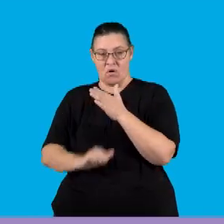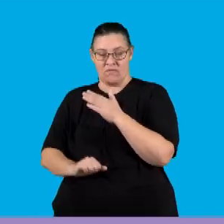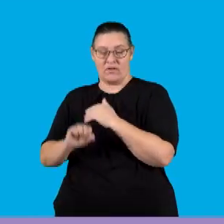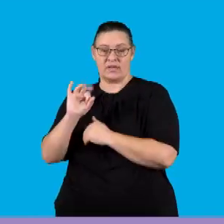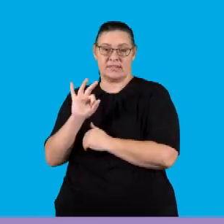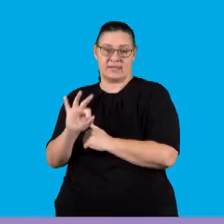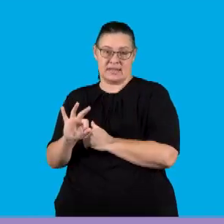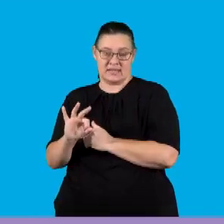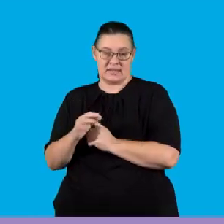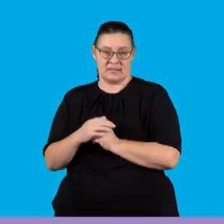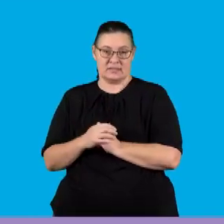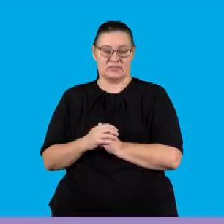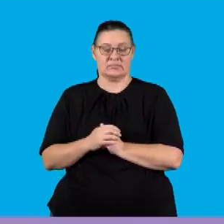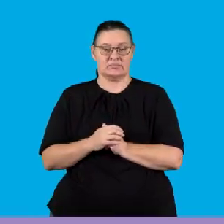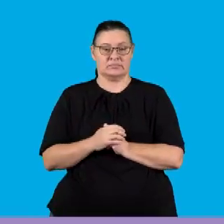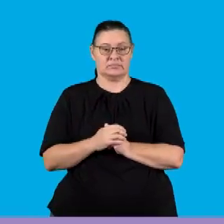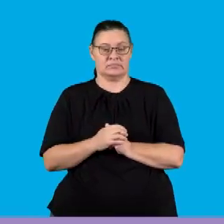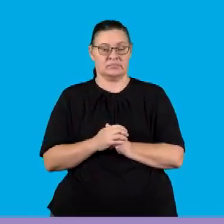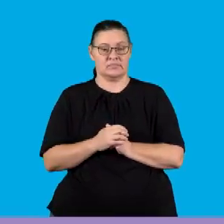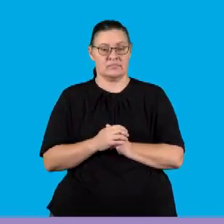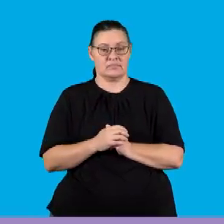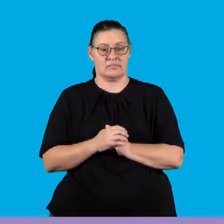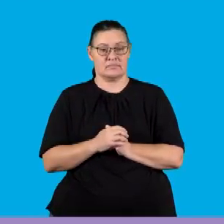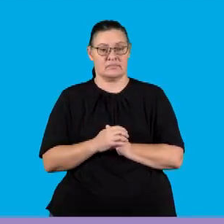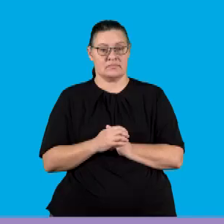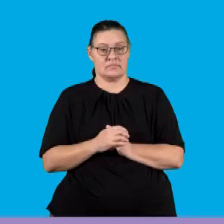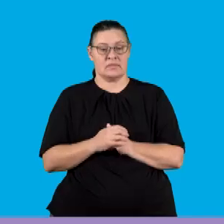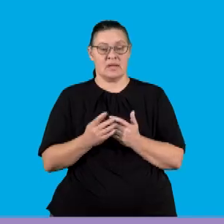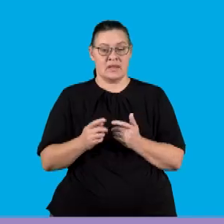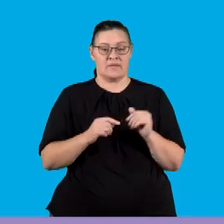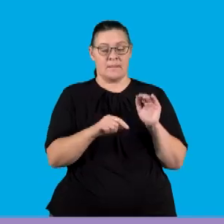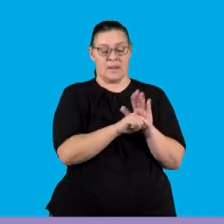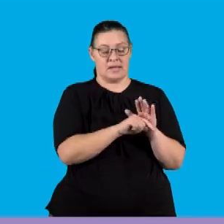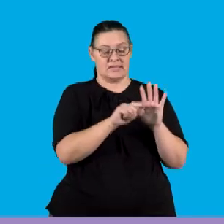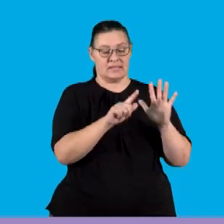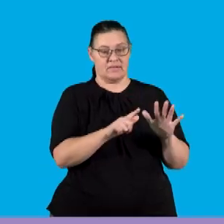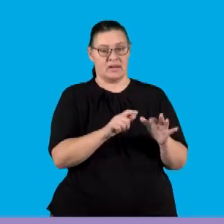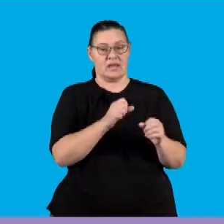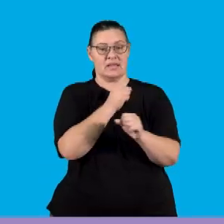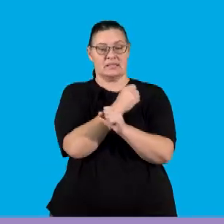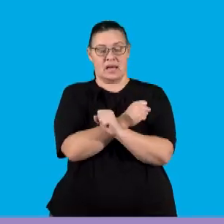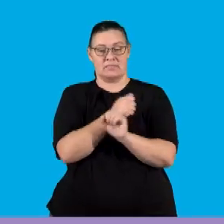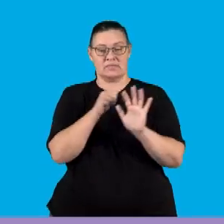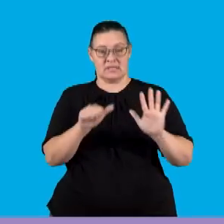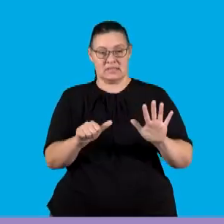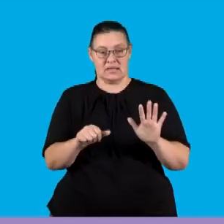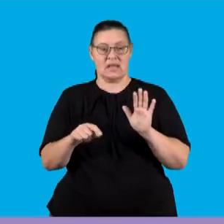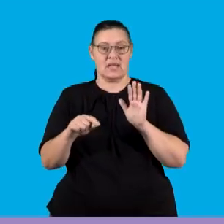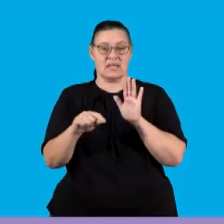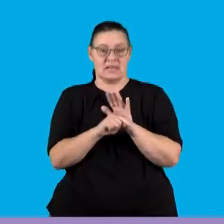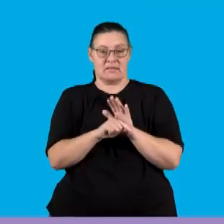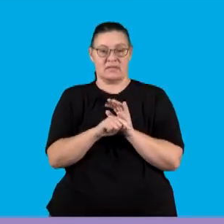have a -7, and we are going to multiply it by 6. Now when we multiply the -7 by 6, that gives us